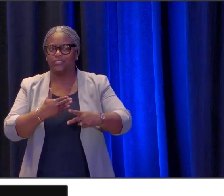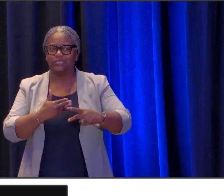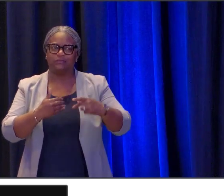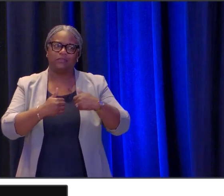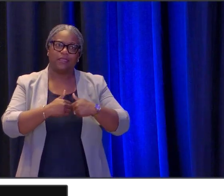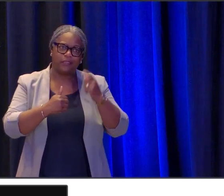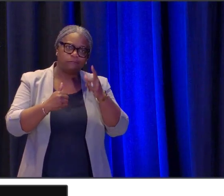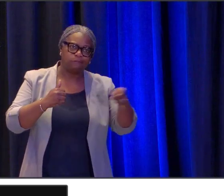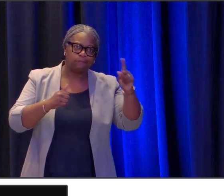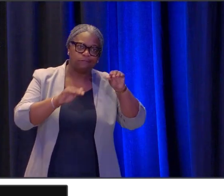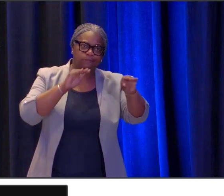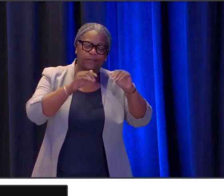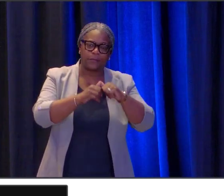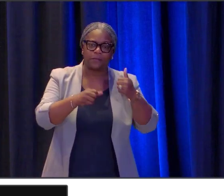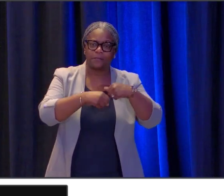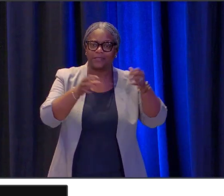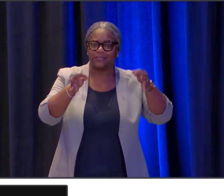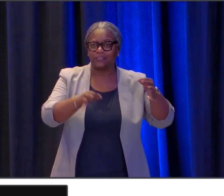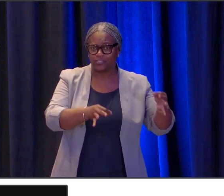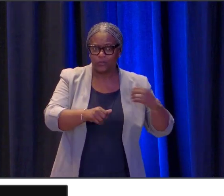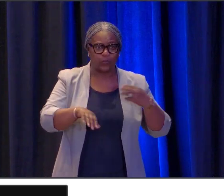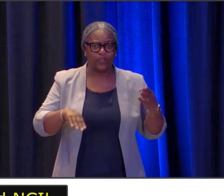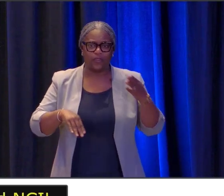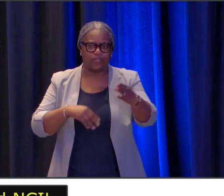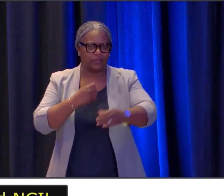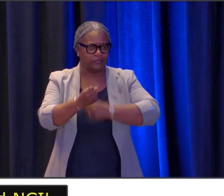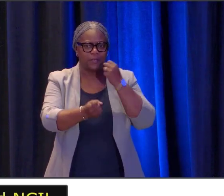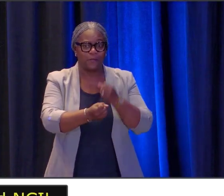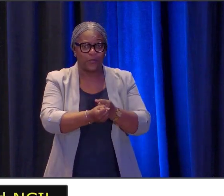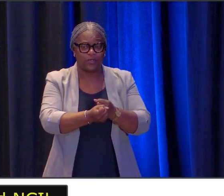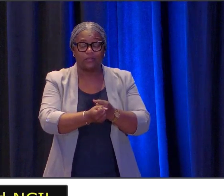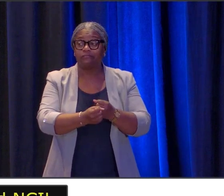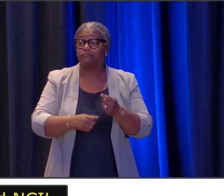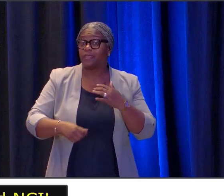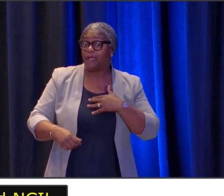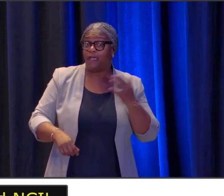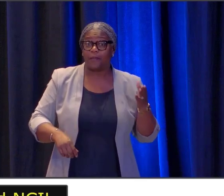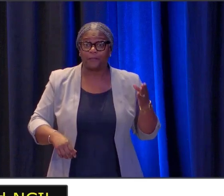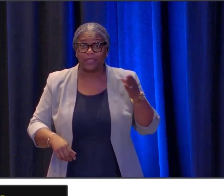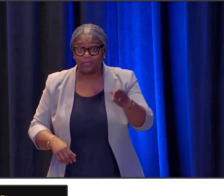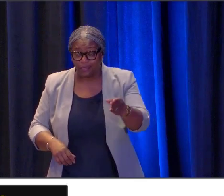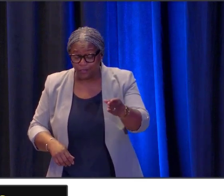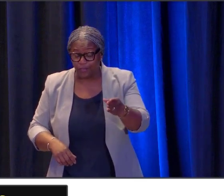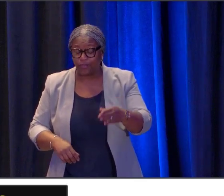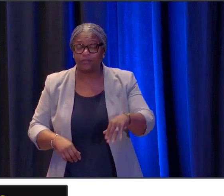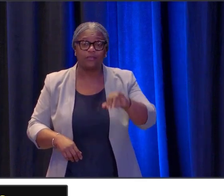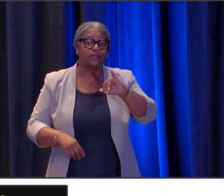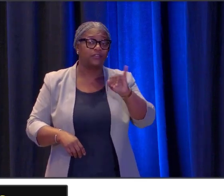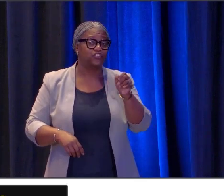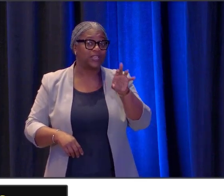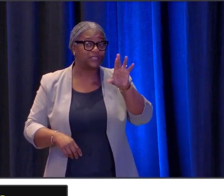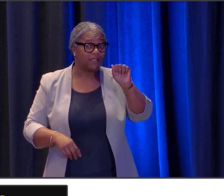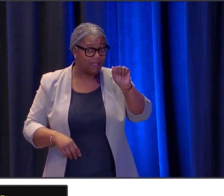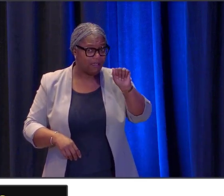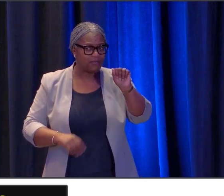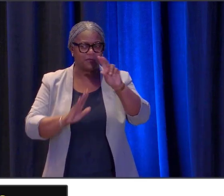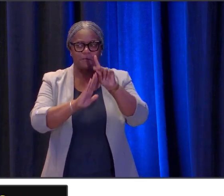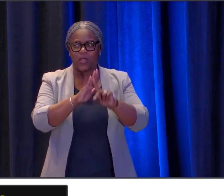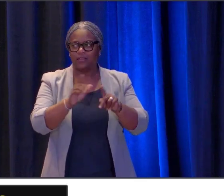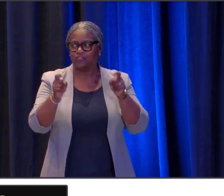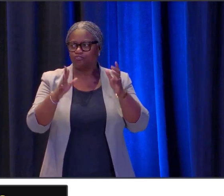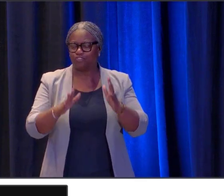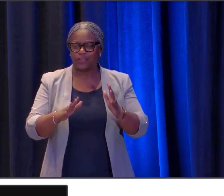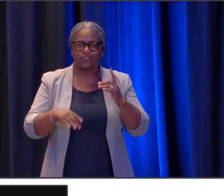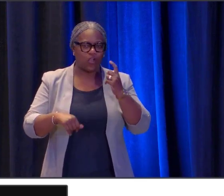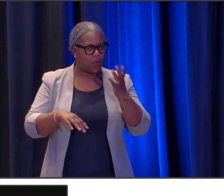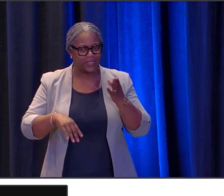decision makers, we are there. Not only am I there, Jessica, the policy director and advocacy director,